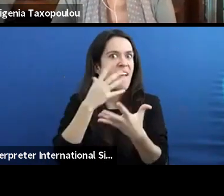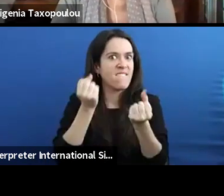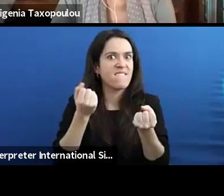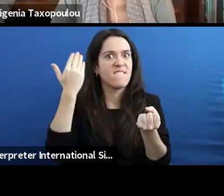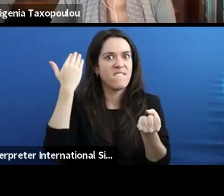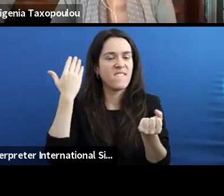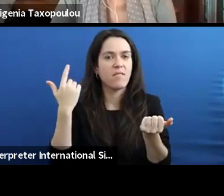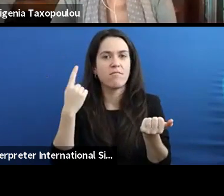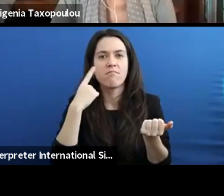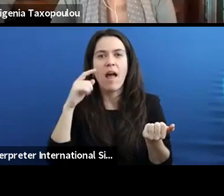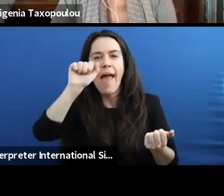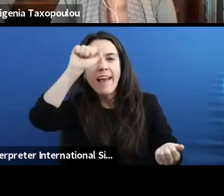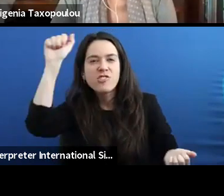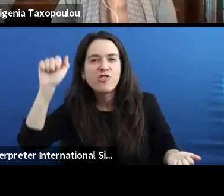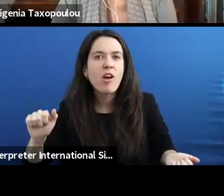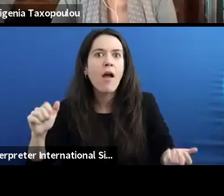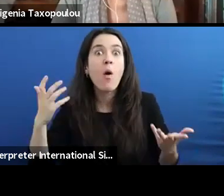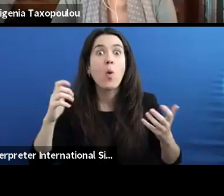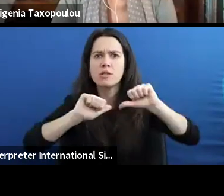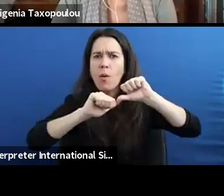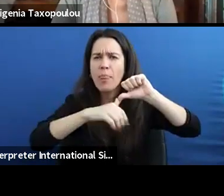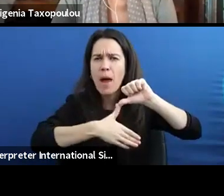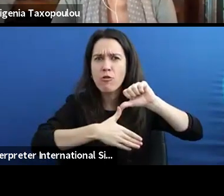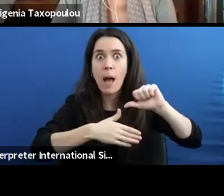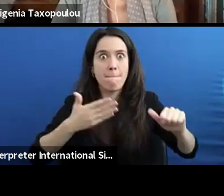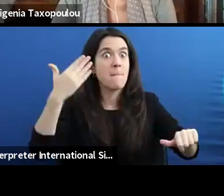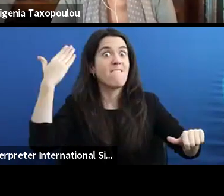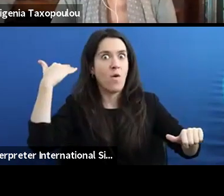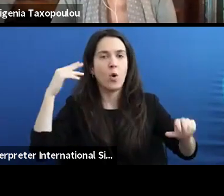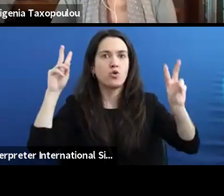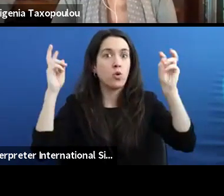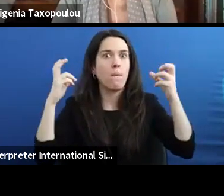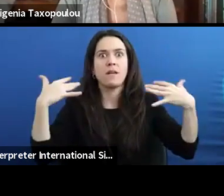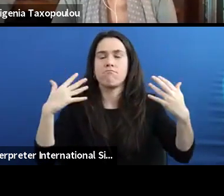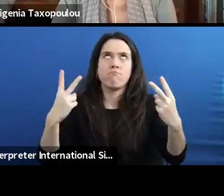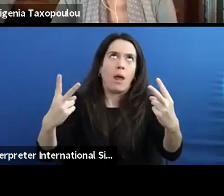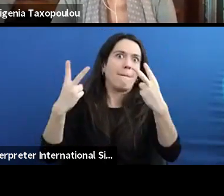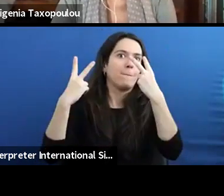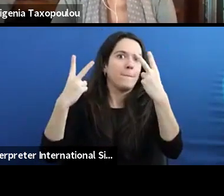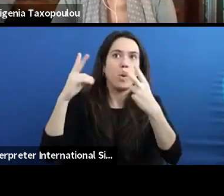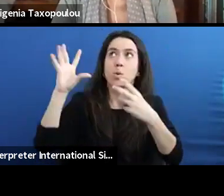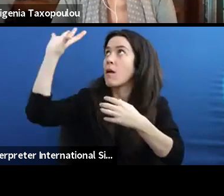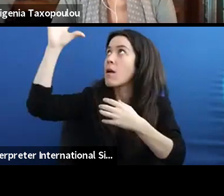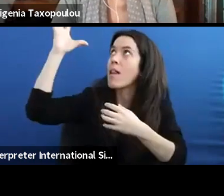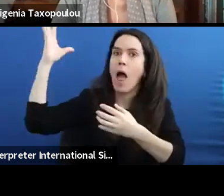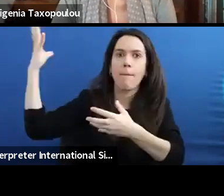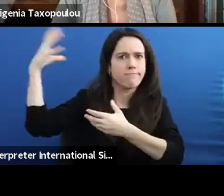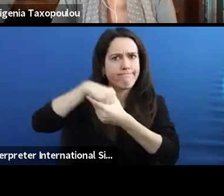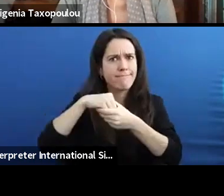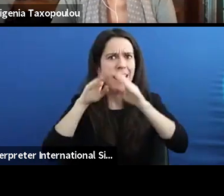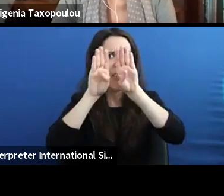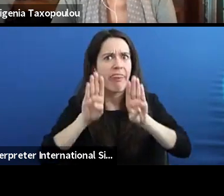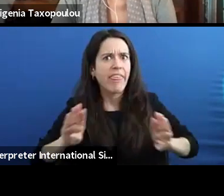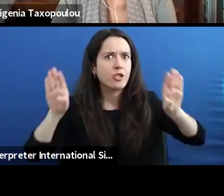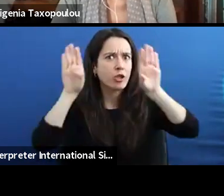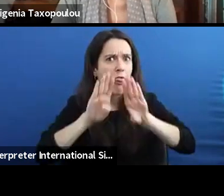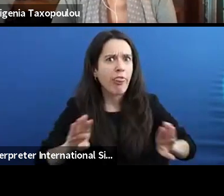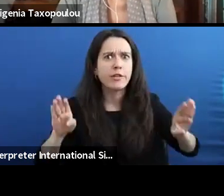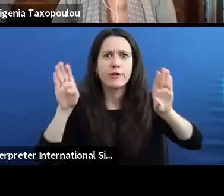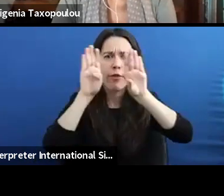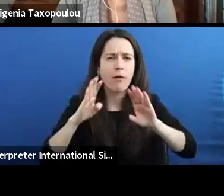Southeast Asia or South America, it's one of the most important topics in the theater plays. And very often the